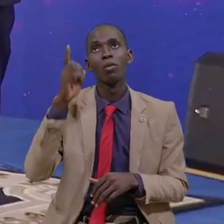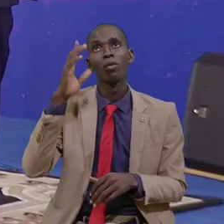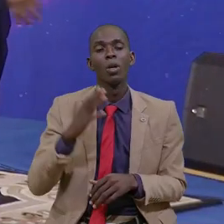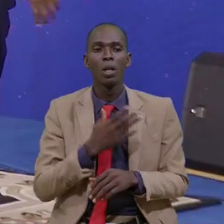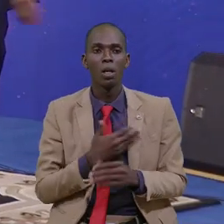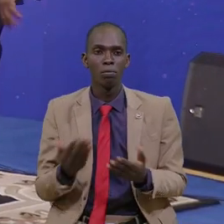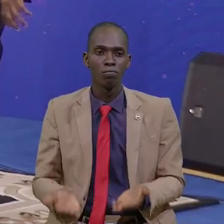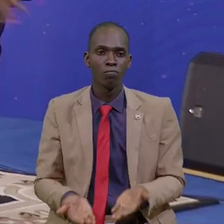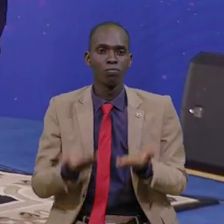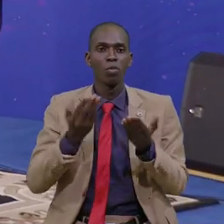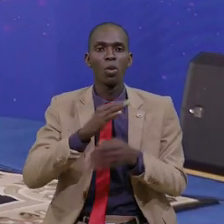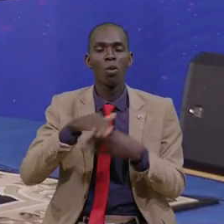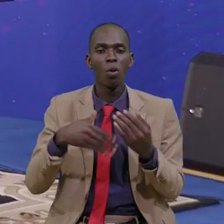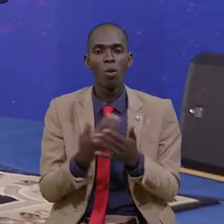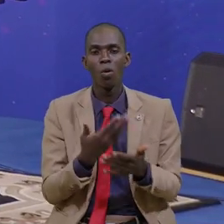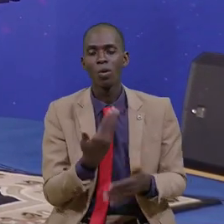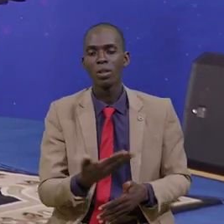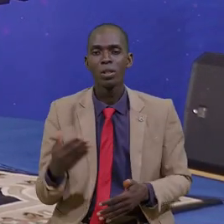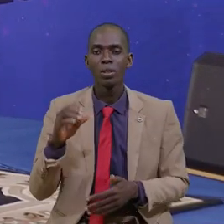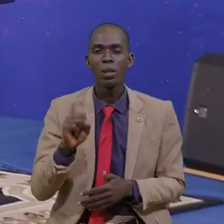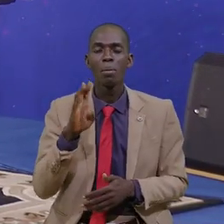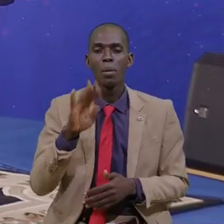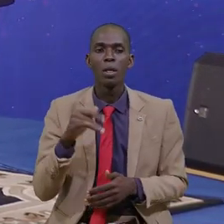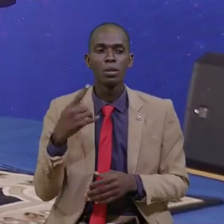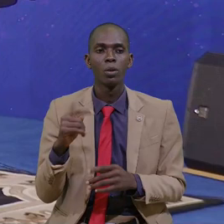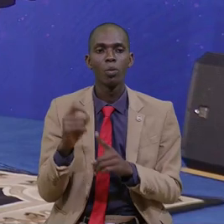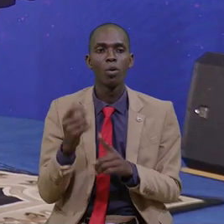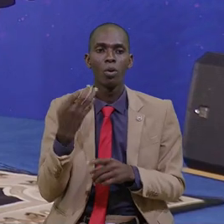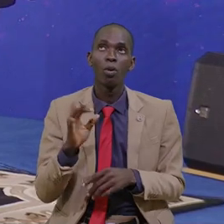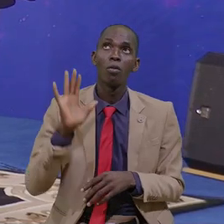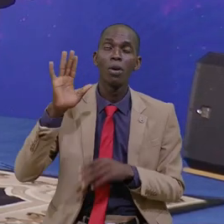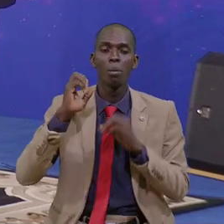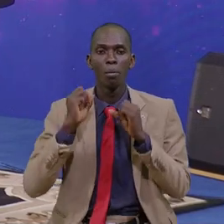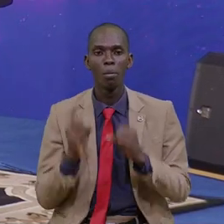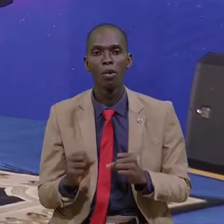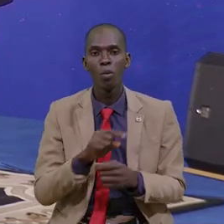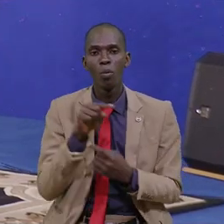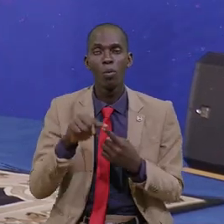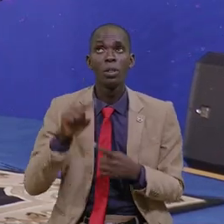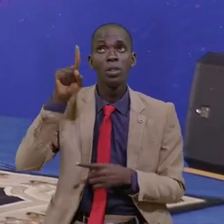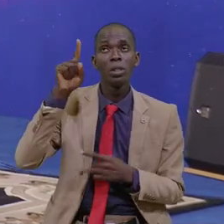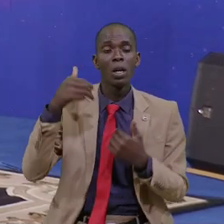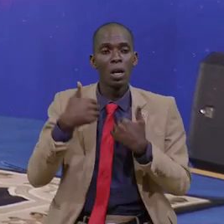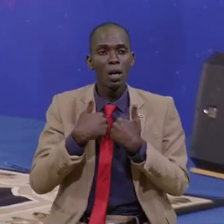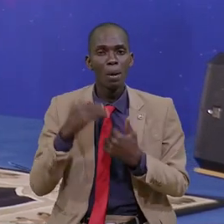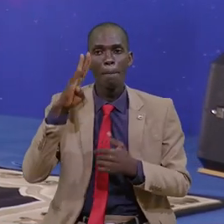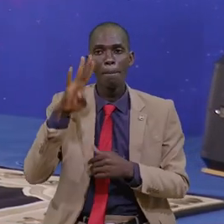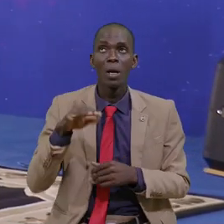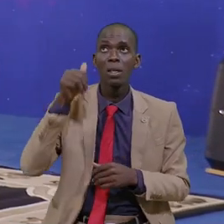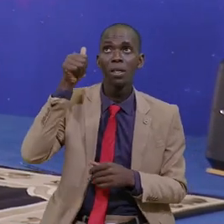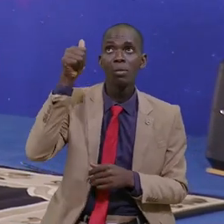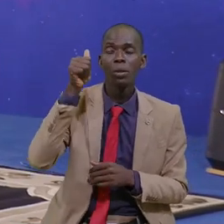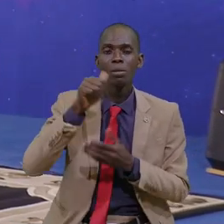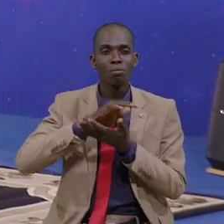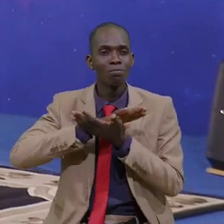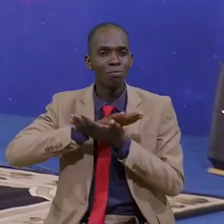the word of his power. When he had by himself purged our